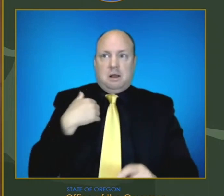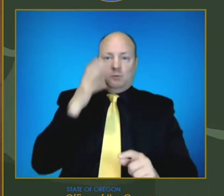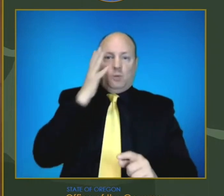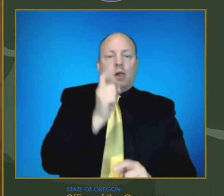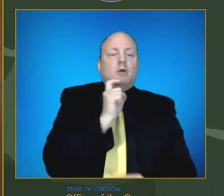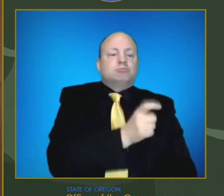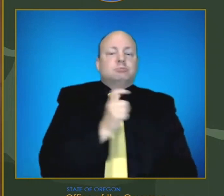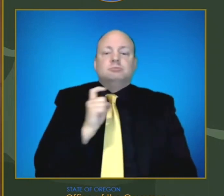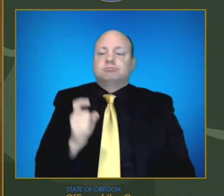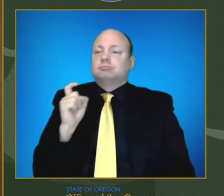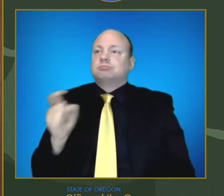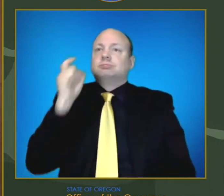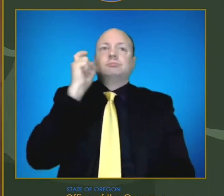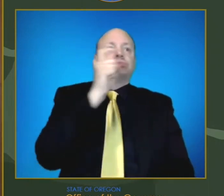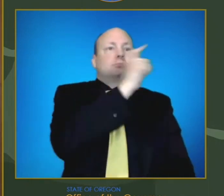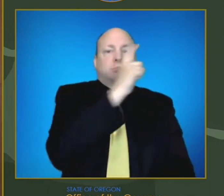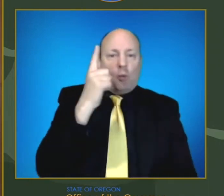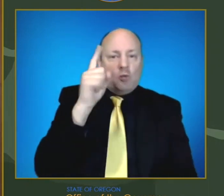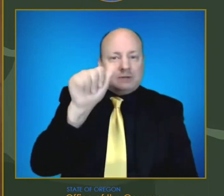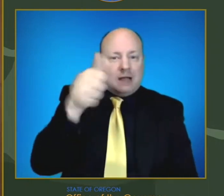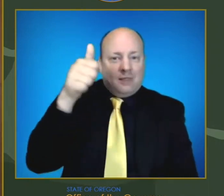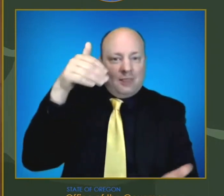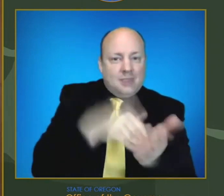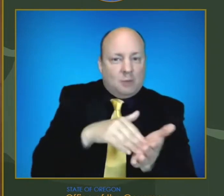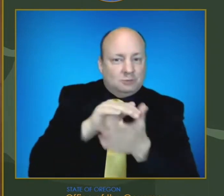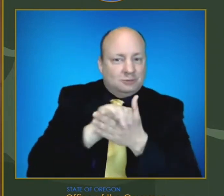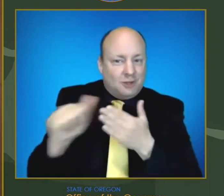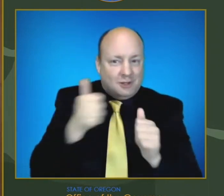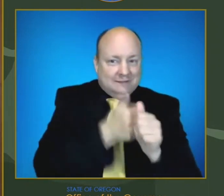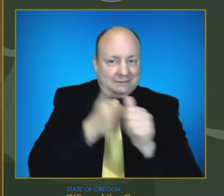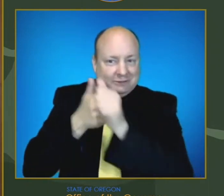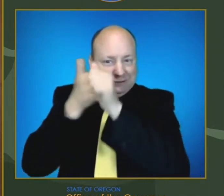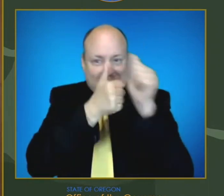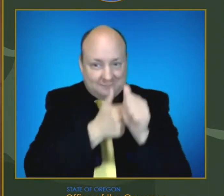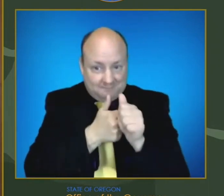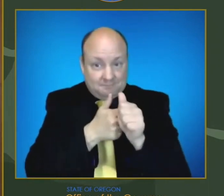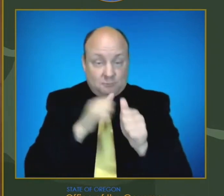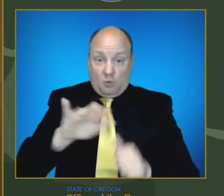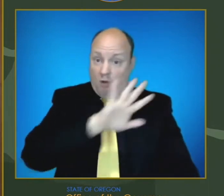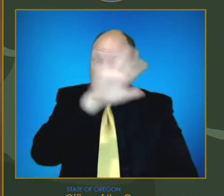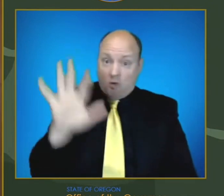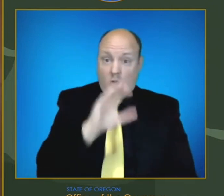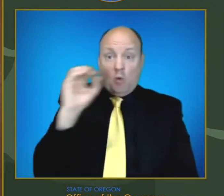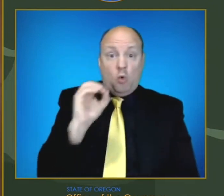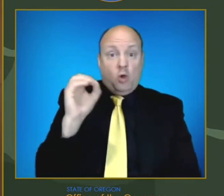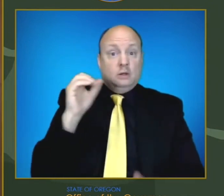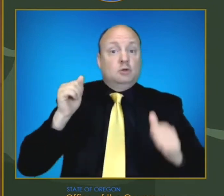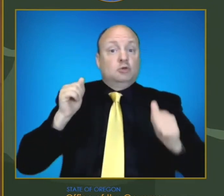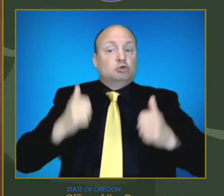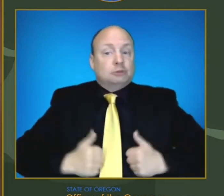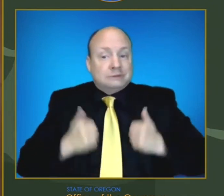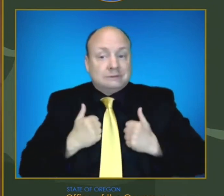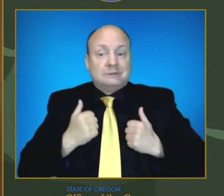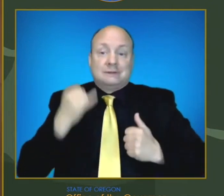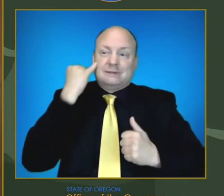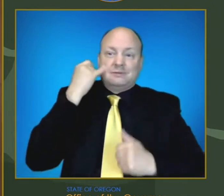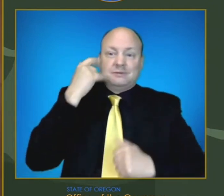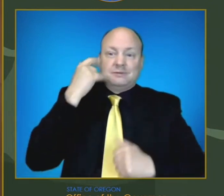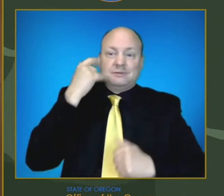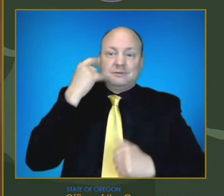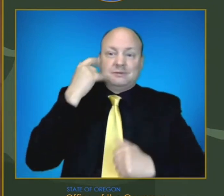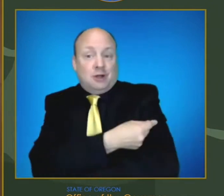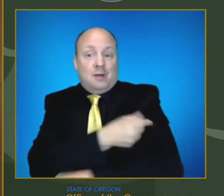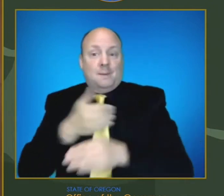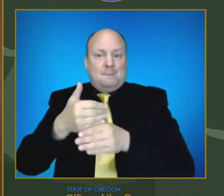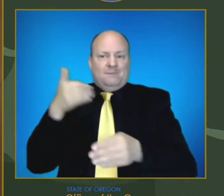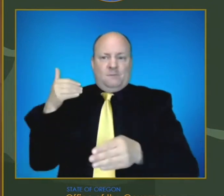Oregon residents who've received at least 1 dose of their vaccine by June 27th will be eligible in our Take